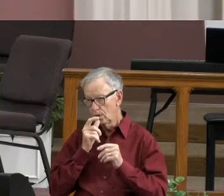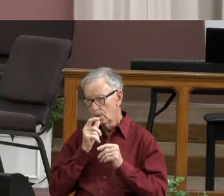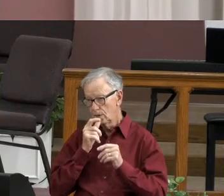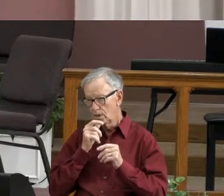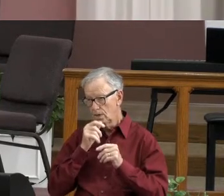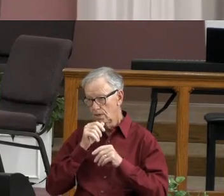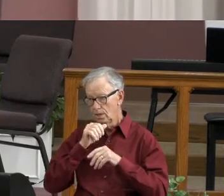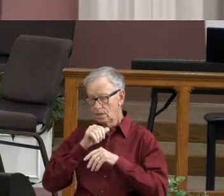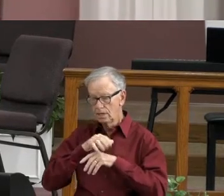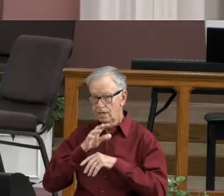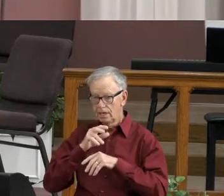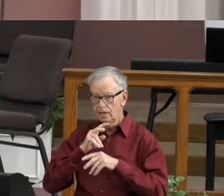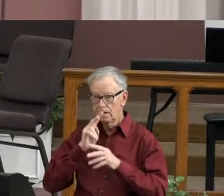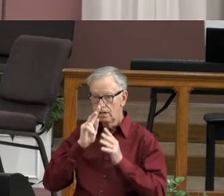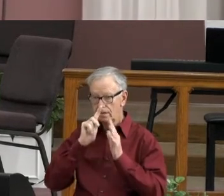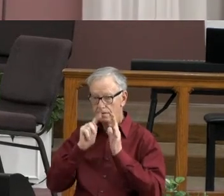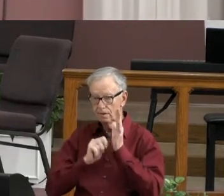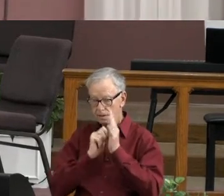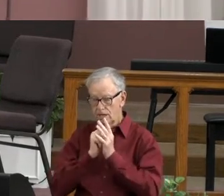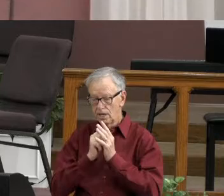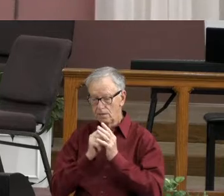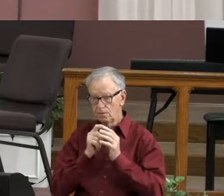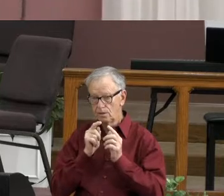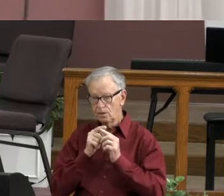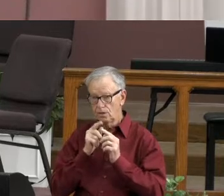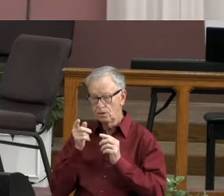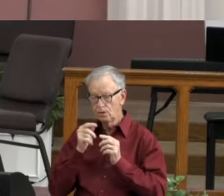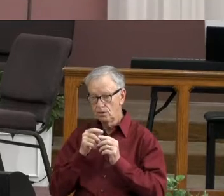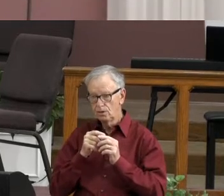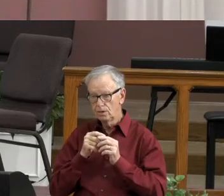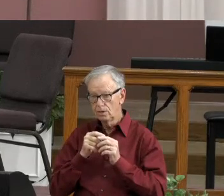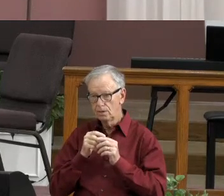sending the video out to you and playing the music and Mike leading.